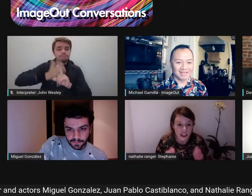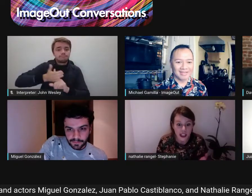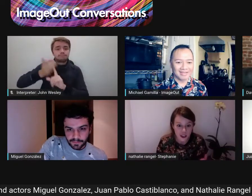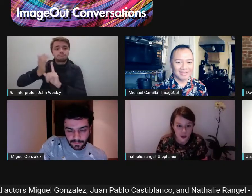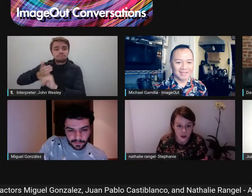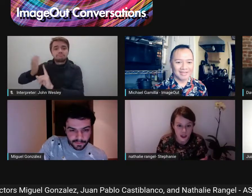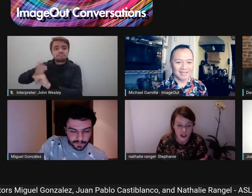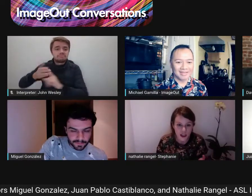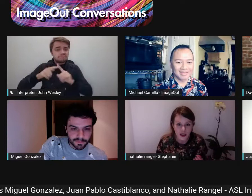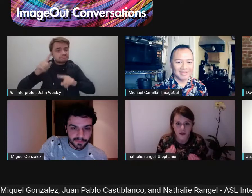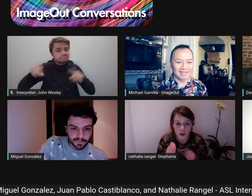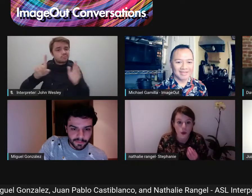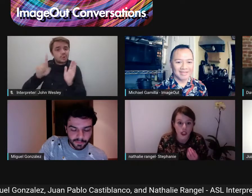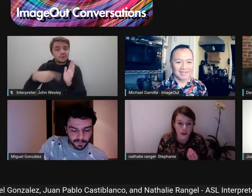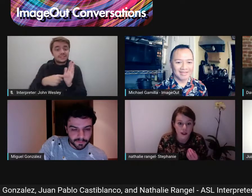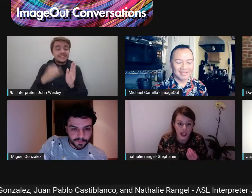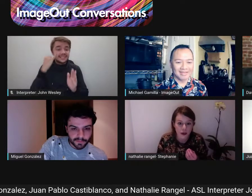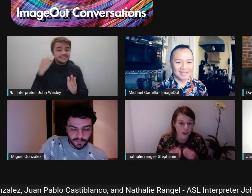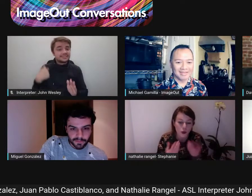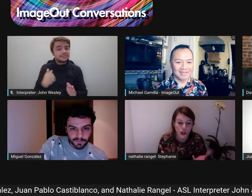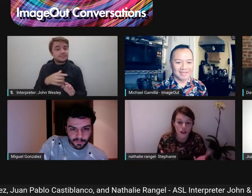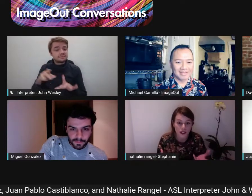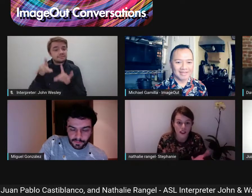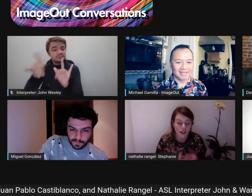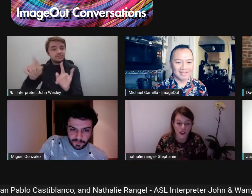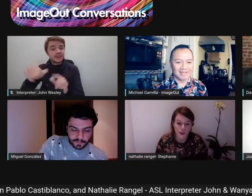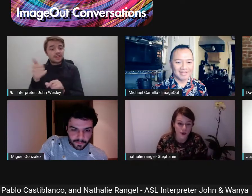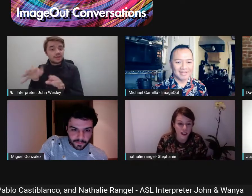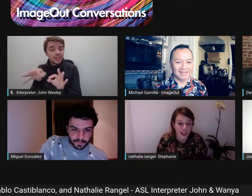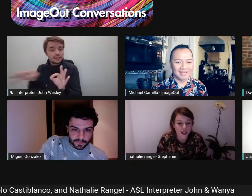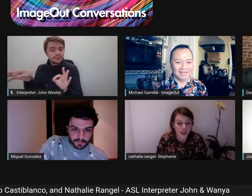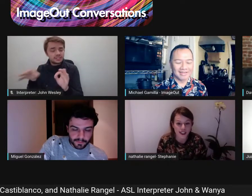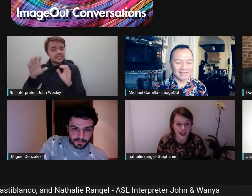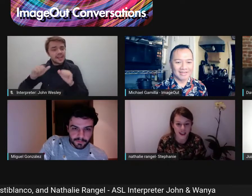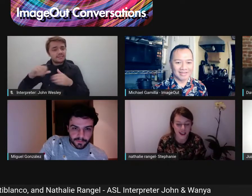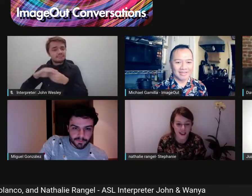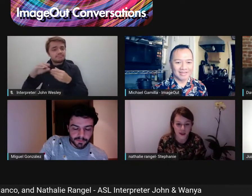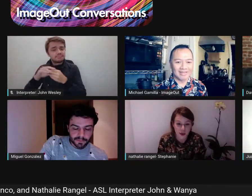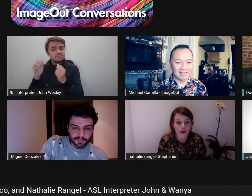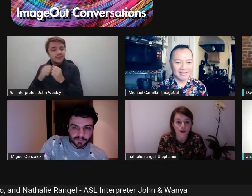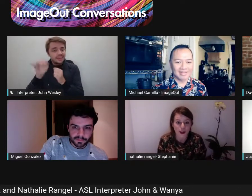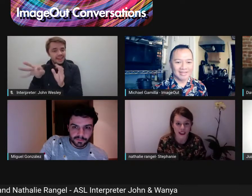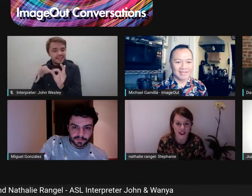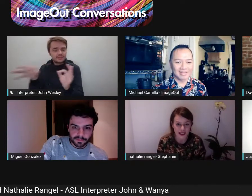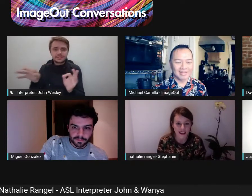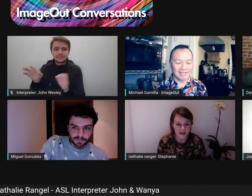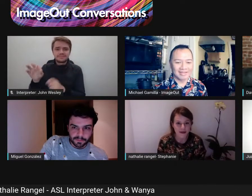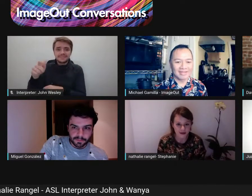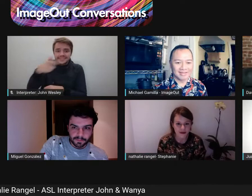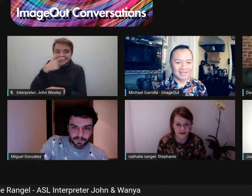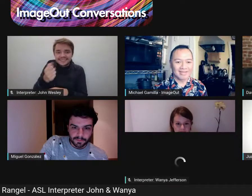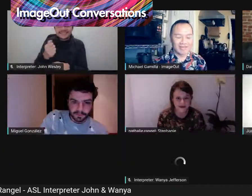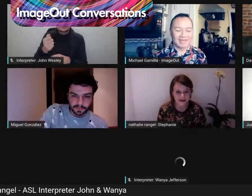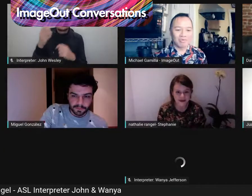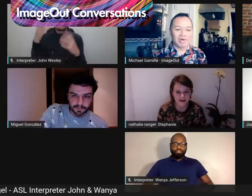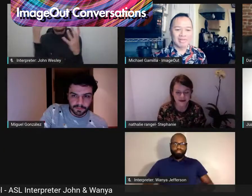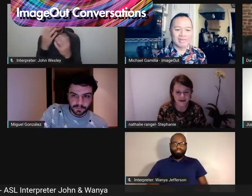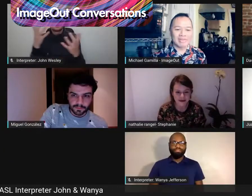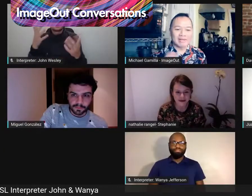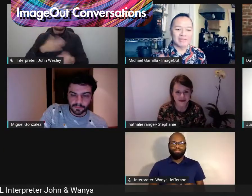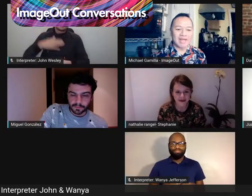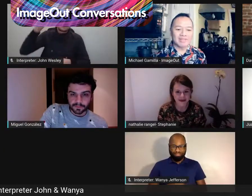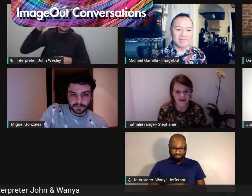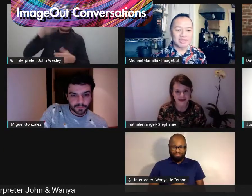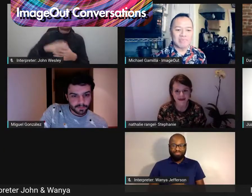language and tell a story through another language, well, it's really interesting and it's beautiful, I think.